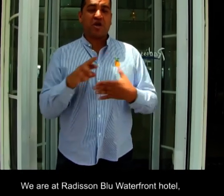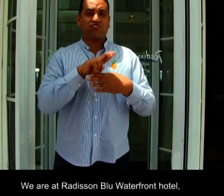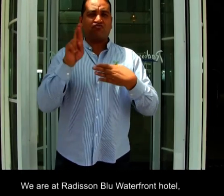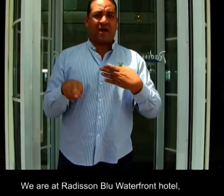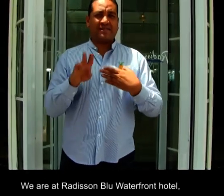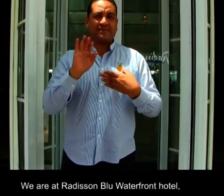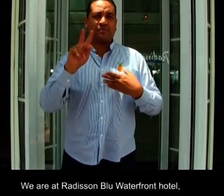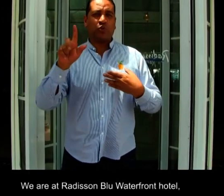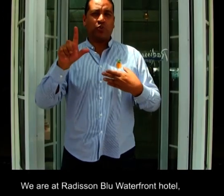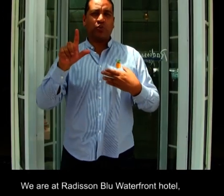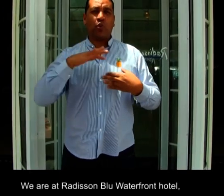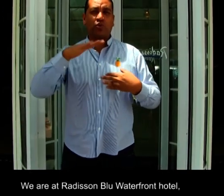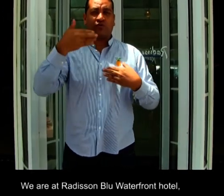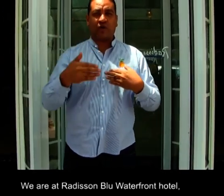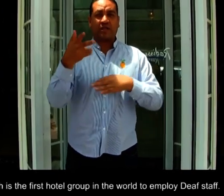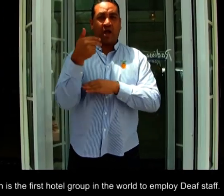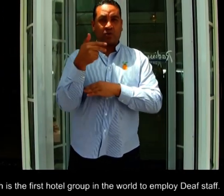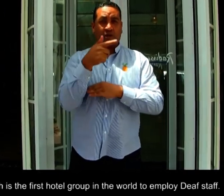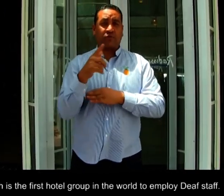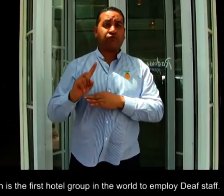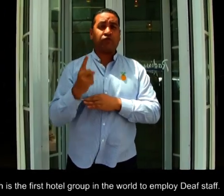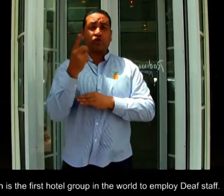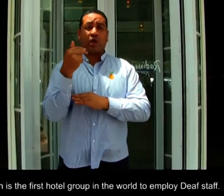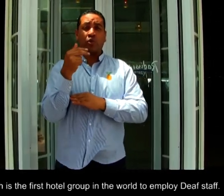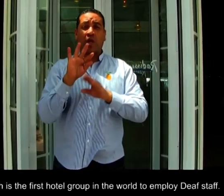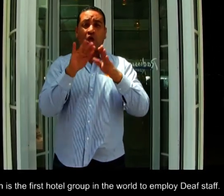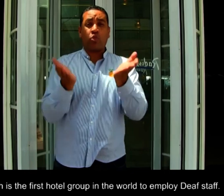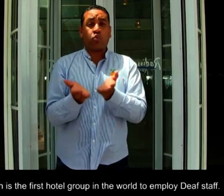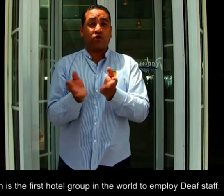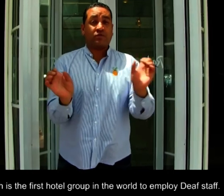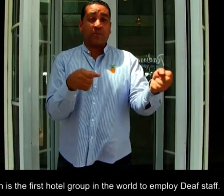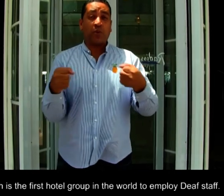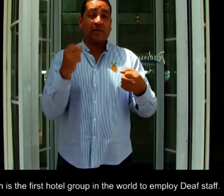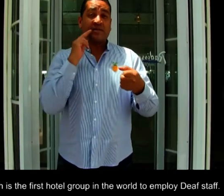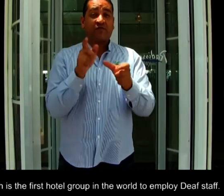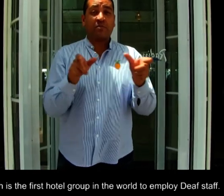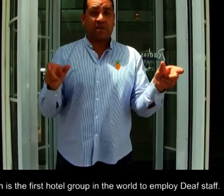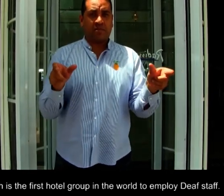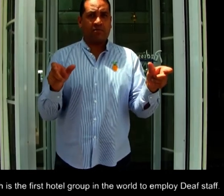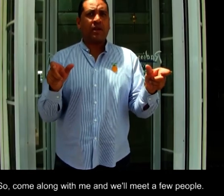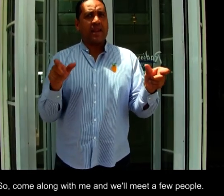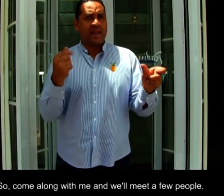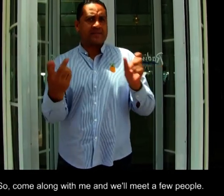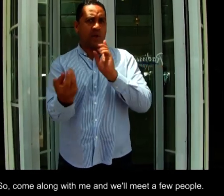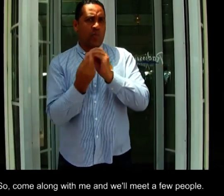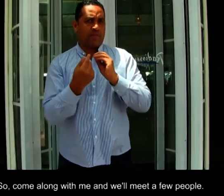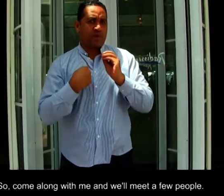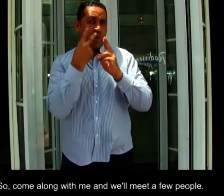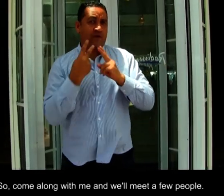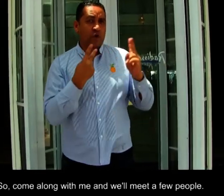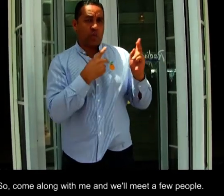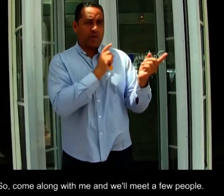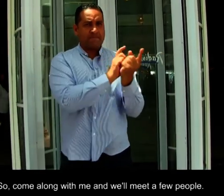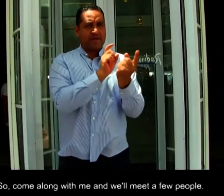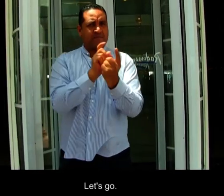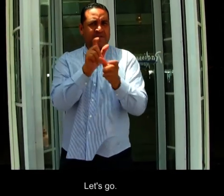We are at Radisson Blue Waterfront Hotel, which is the first hotel group in the world to employ Deaf staff. So, come along with me and